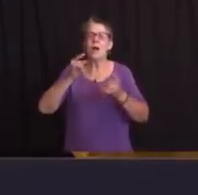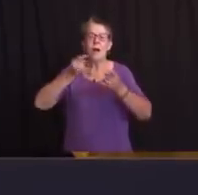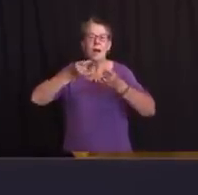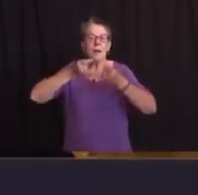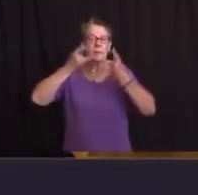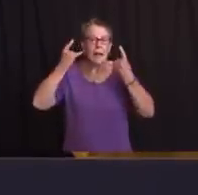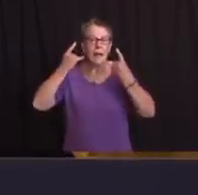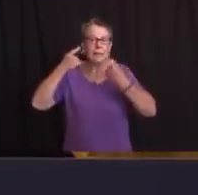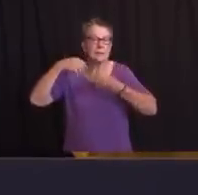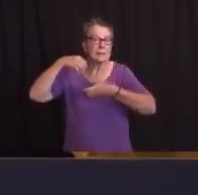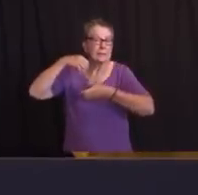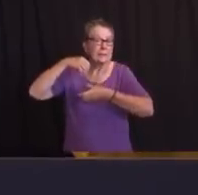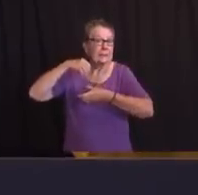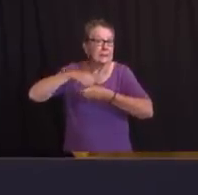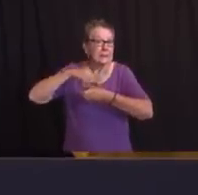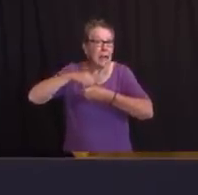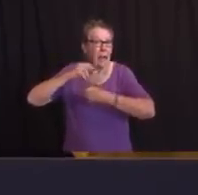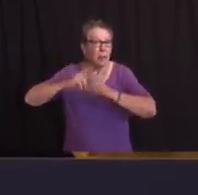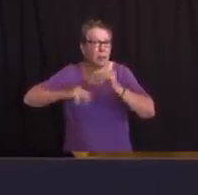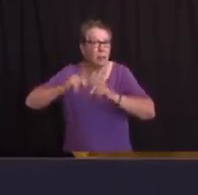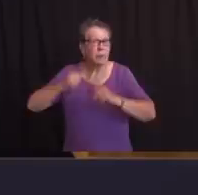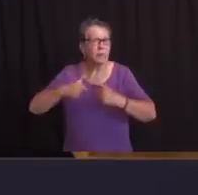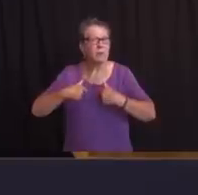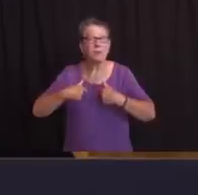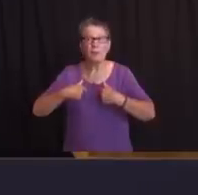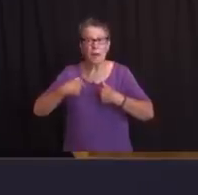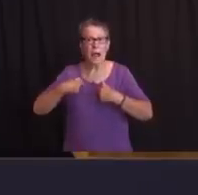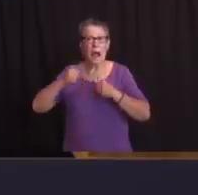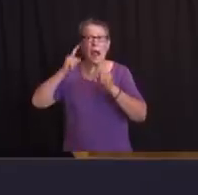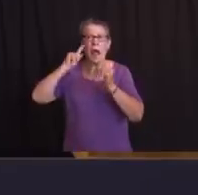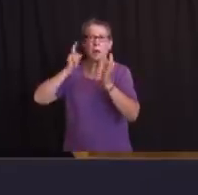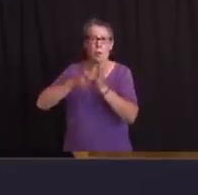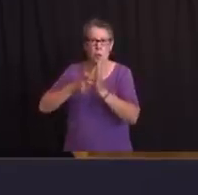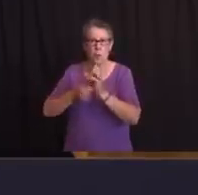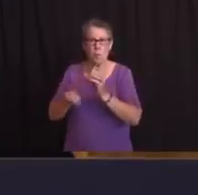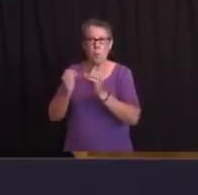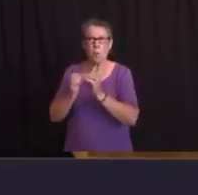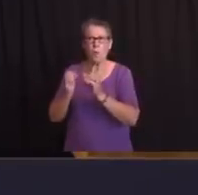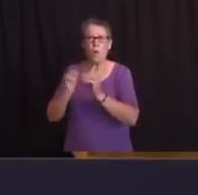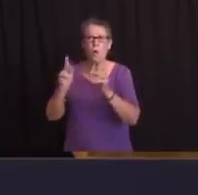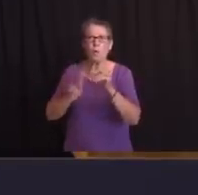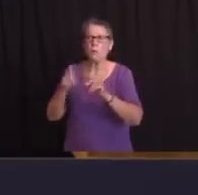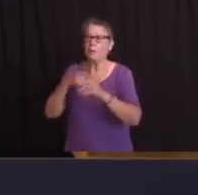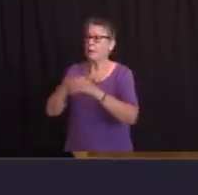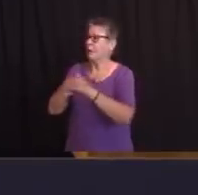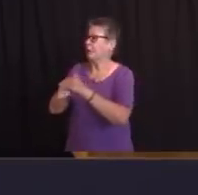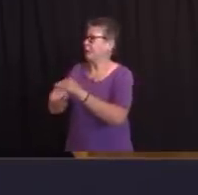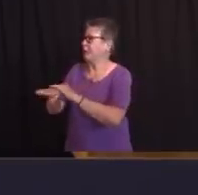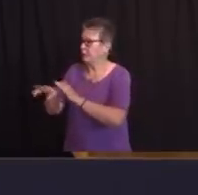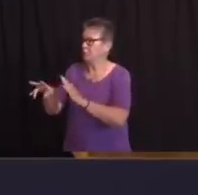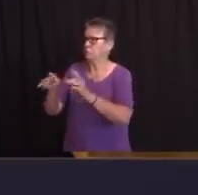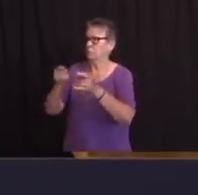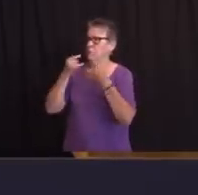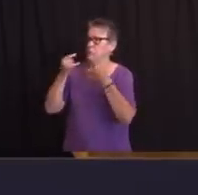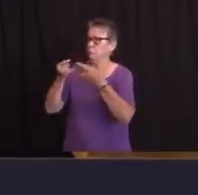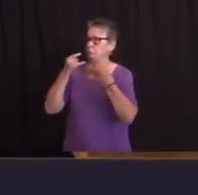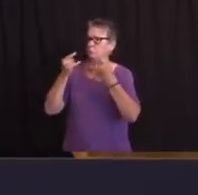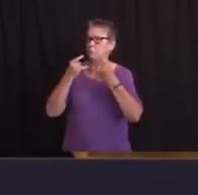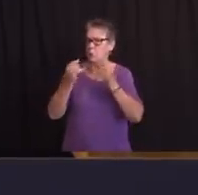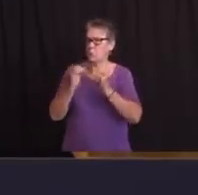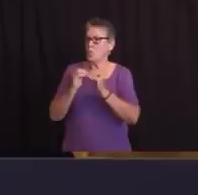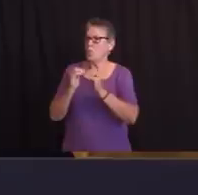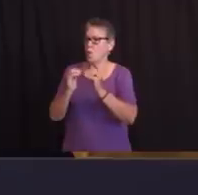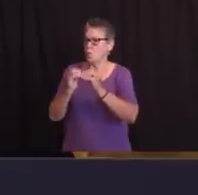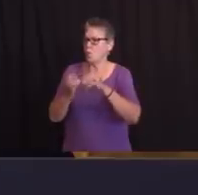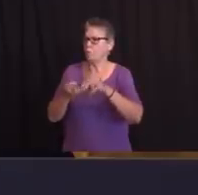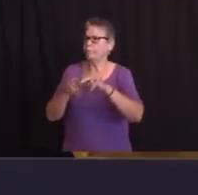Anecdotally, I see more of it. No question about it. Would you agree with that, Paramount? Pat, Judy, Ed? There's no question you see more of it, but probably not still at the